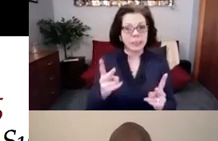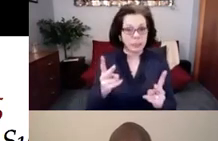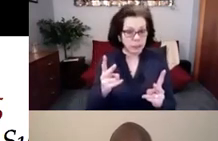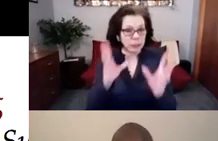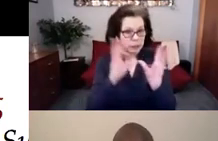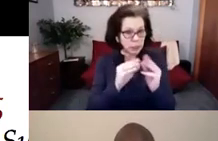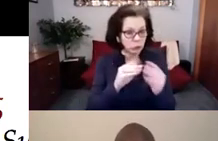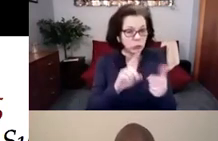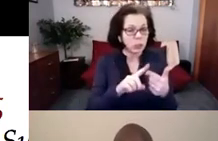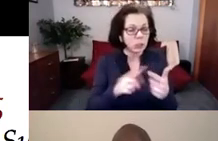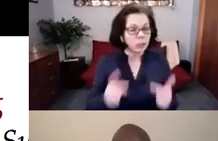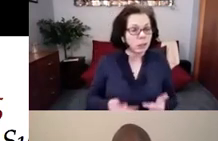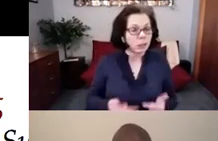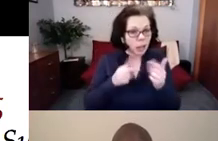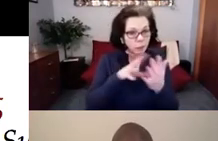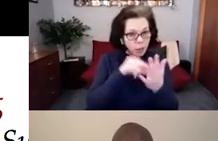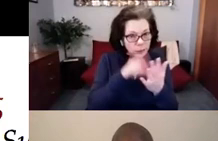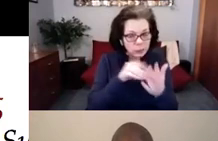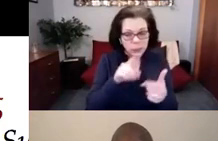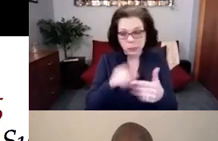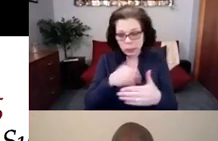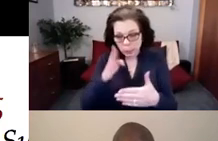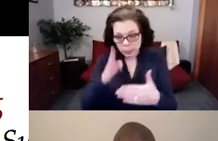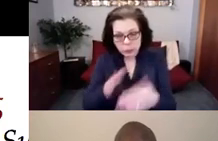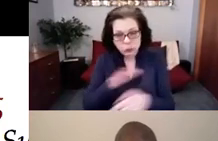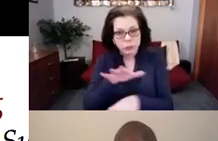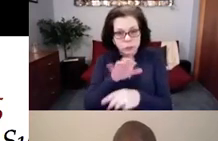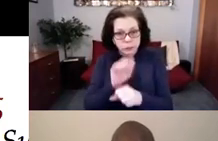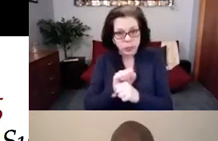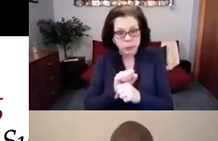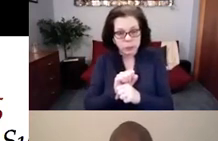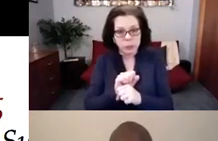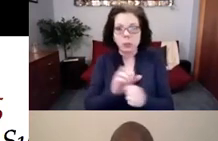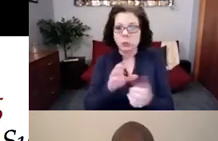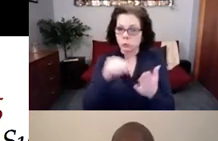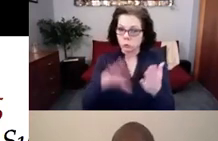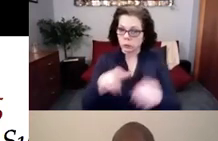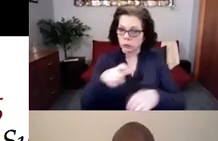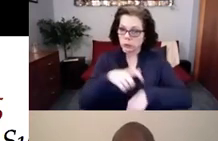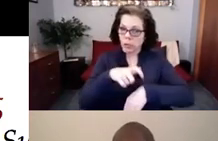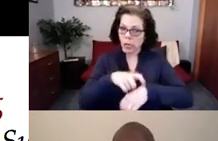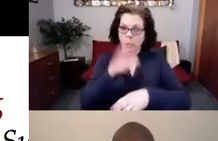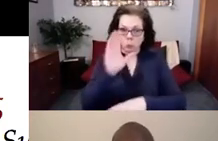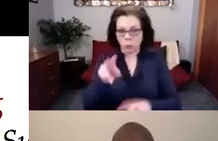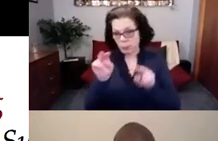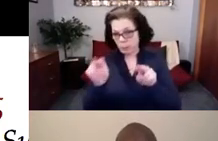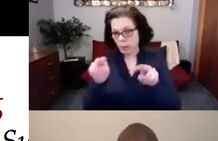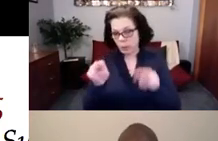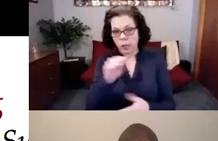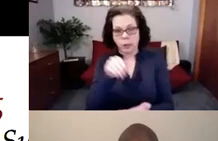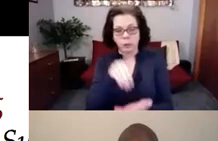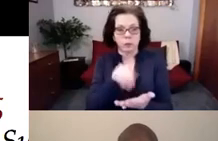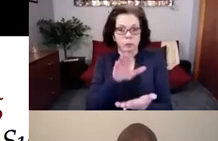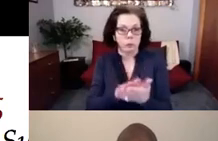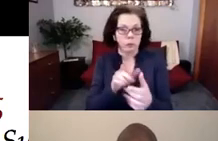live lessons, the completion of assignments. And so students' time on task will be monitored and recorded by the teachers.